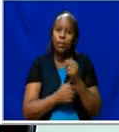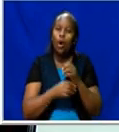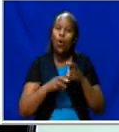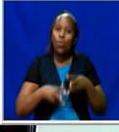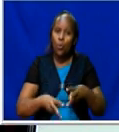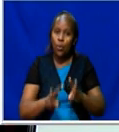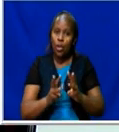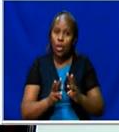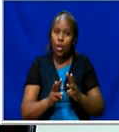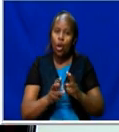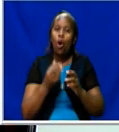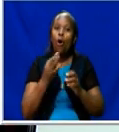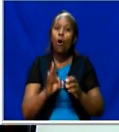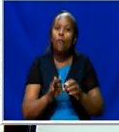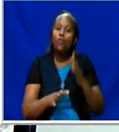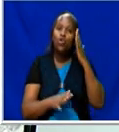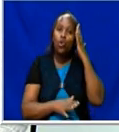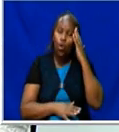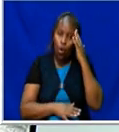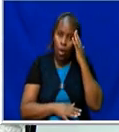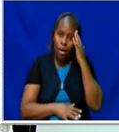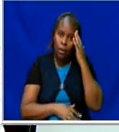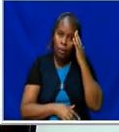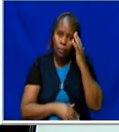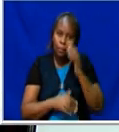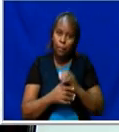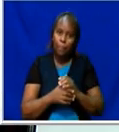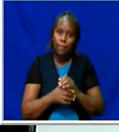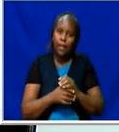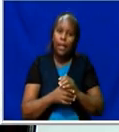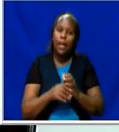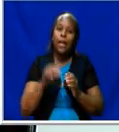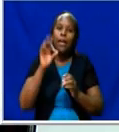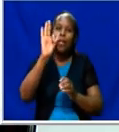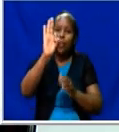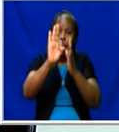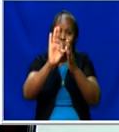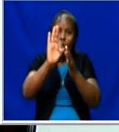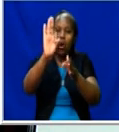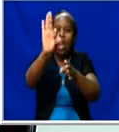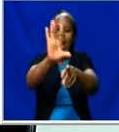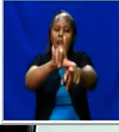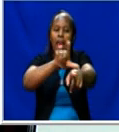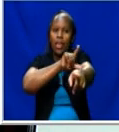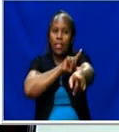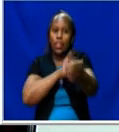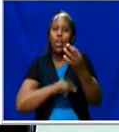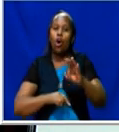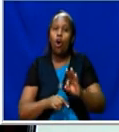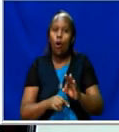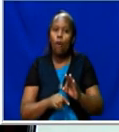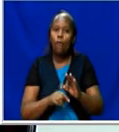way of determining the focal length of an